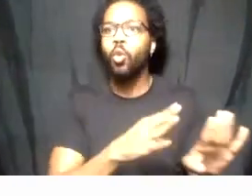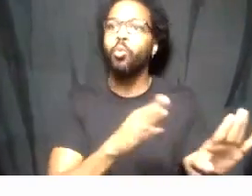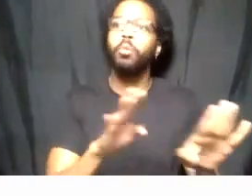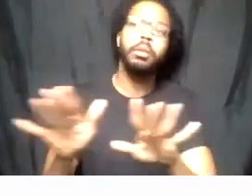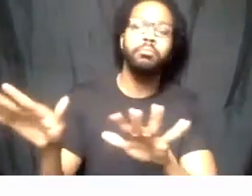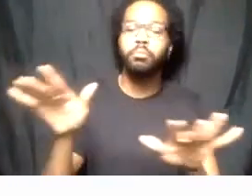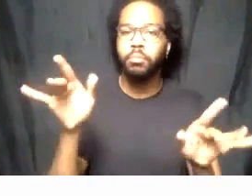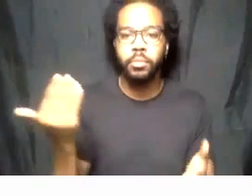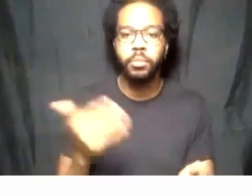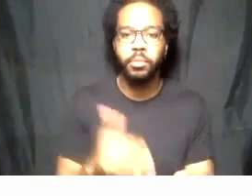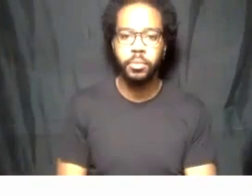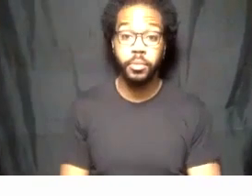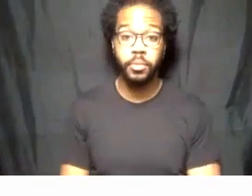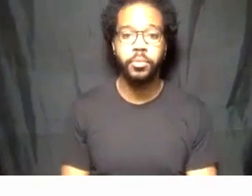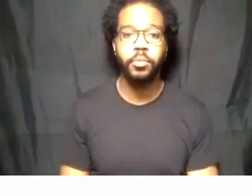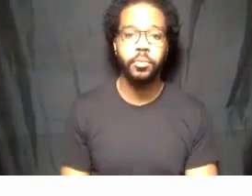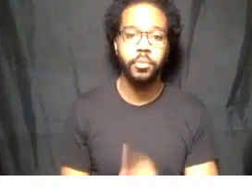reopening.